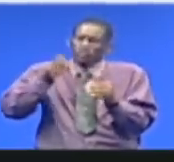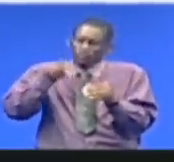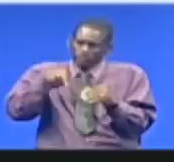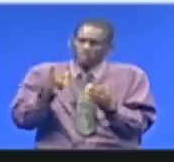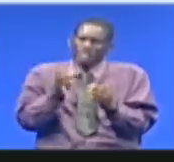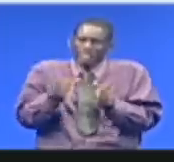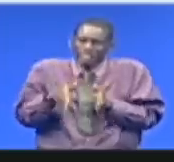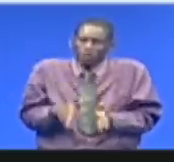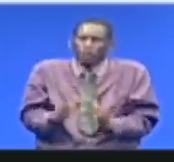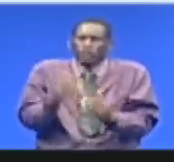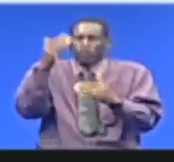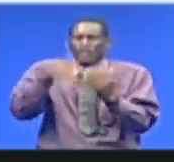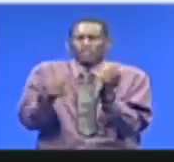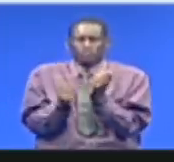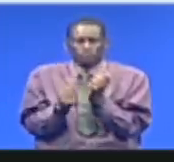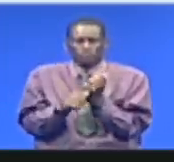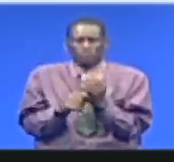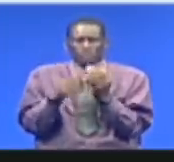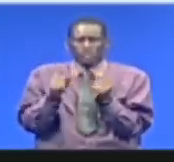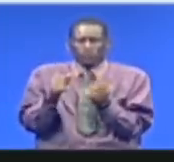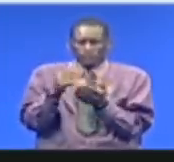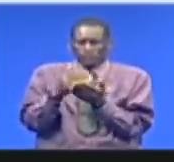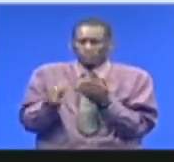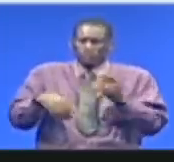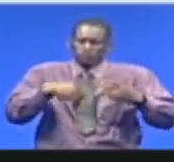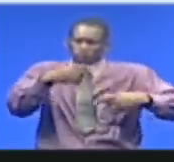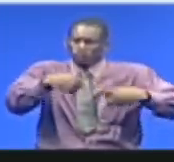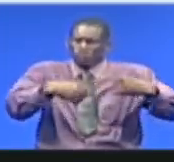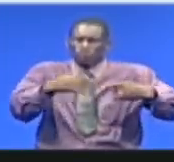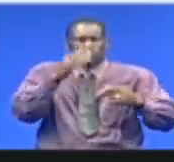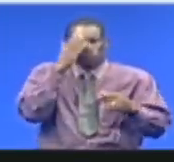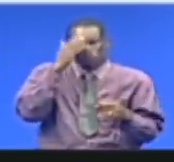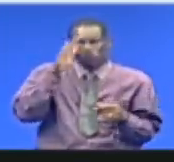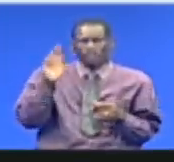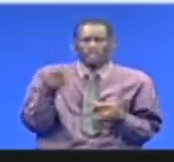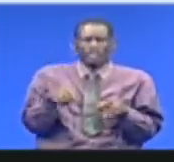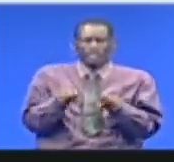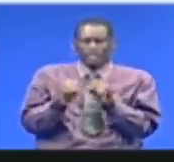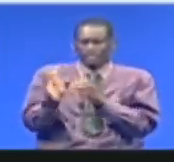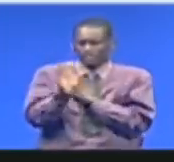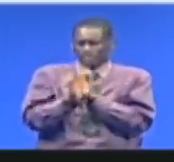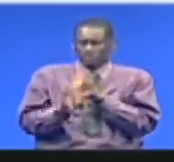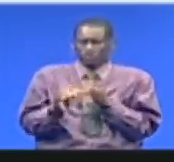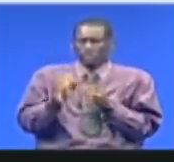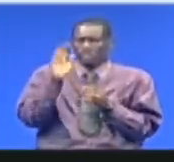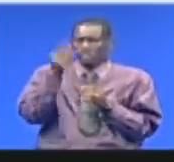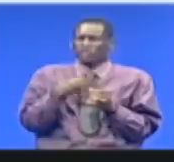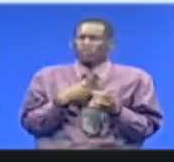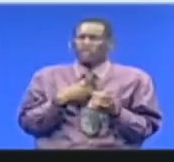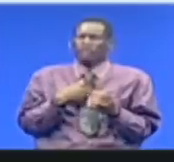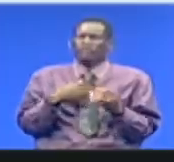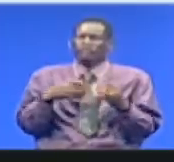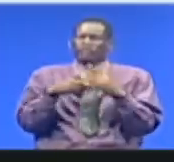end. It's part of the process. You know, Kenya, as a country, we have come from a long way